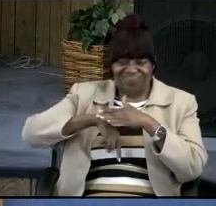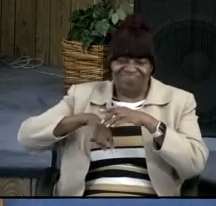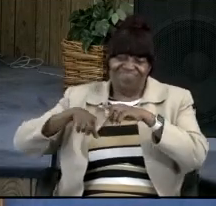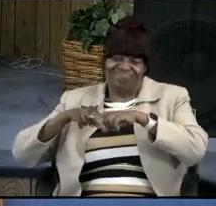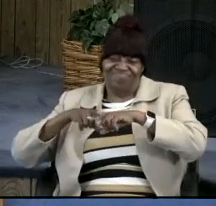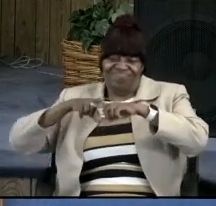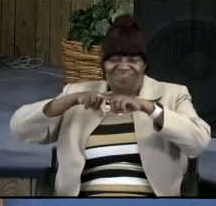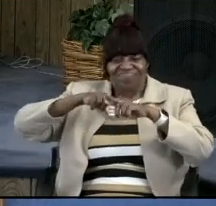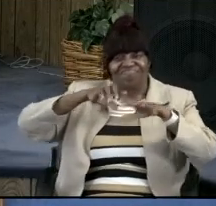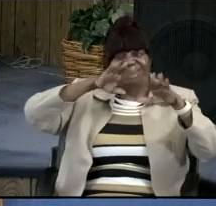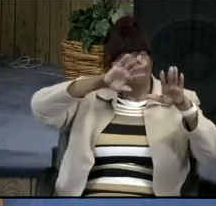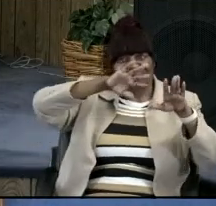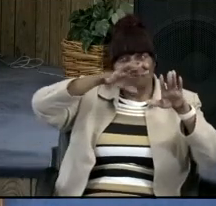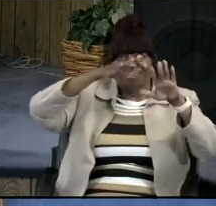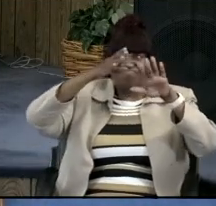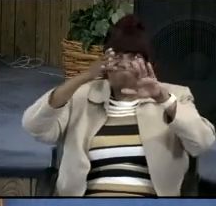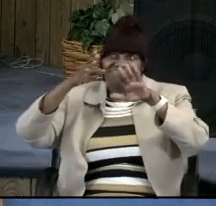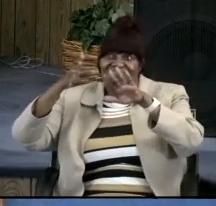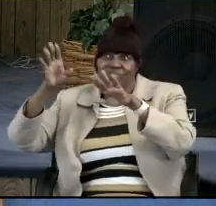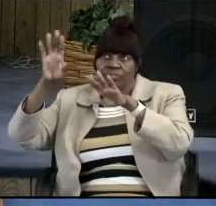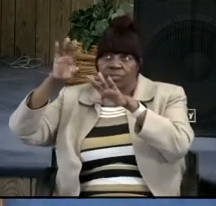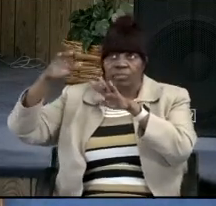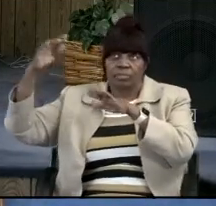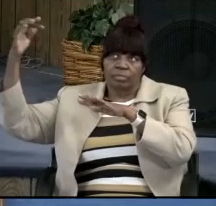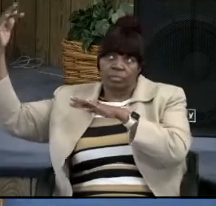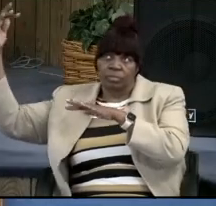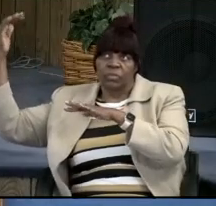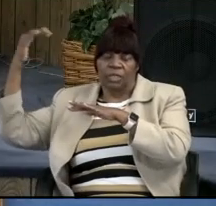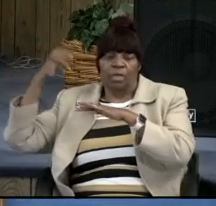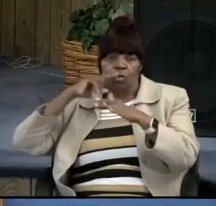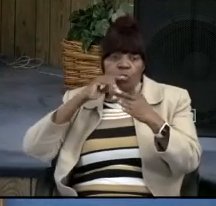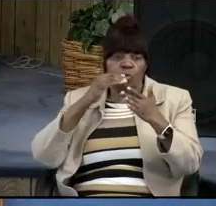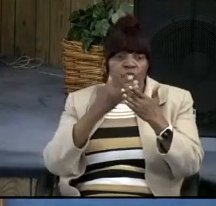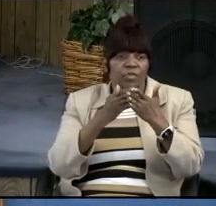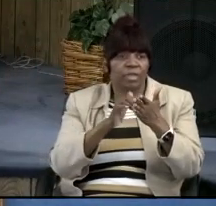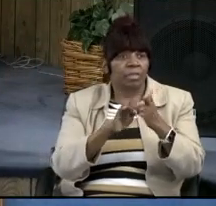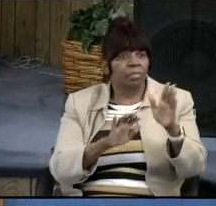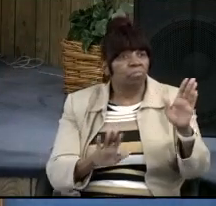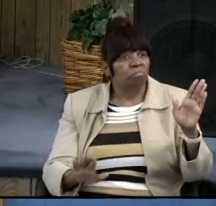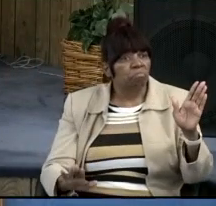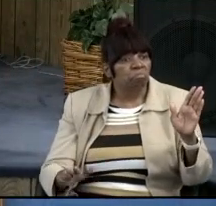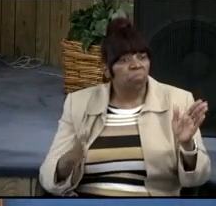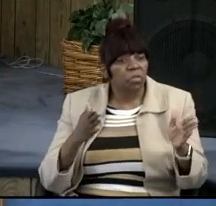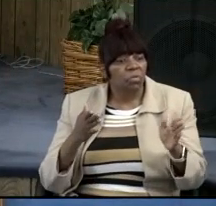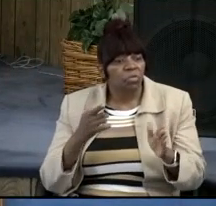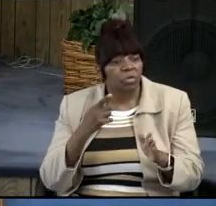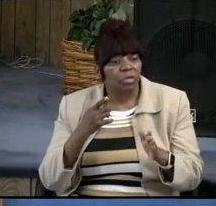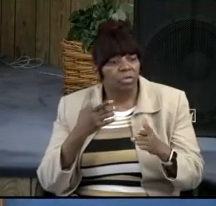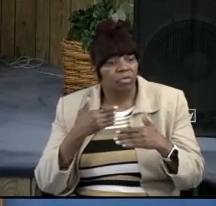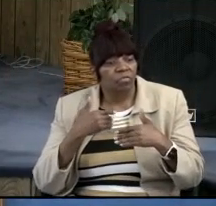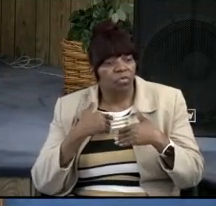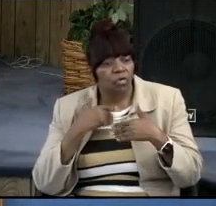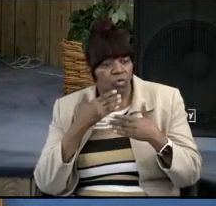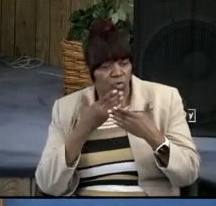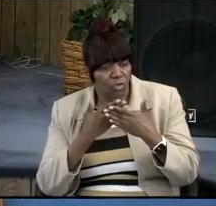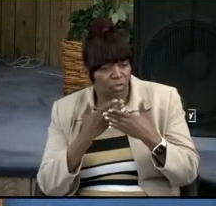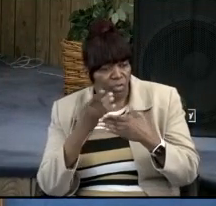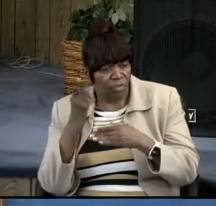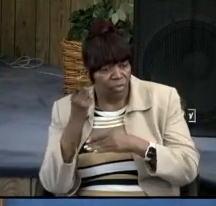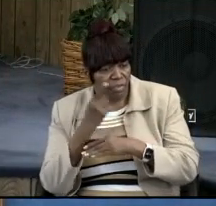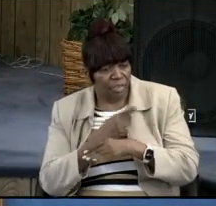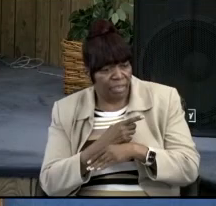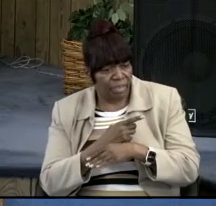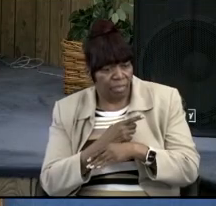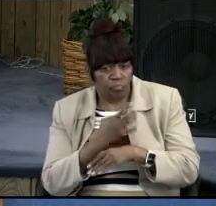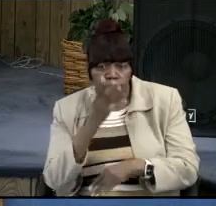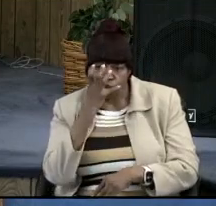the wind, if it's riding on a frequency, let me prove it to you. Somebody could be having a great day and somebody can say one thing to